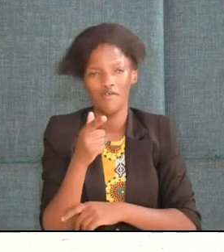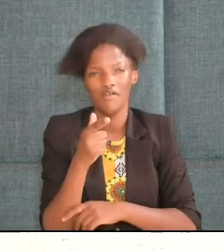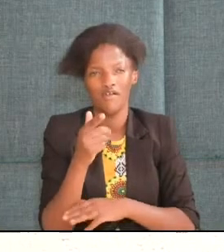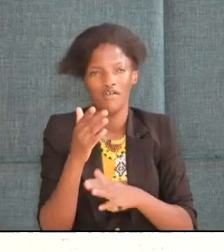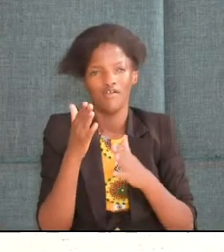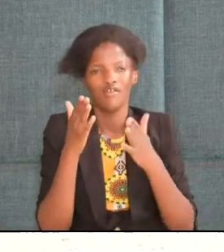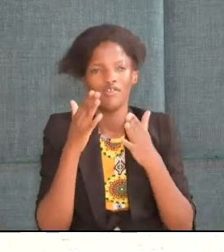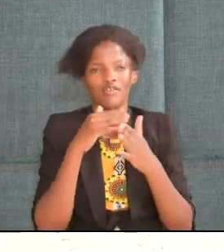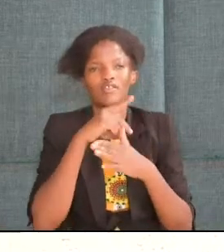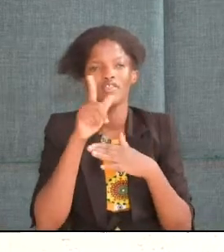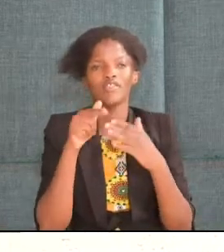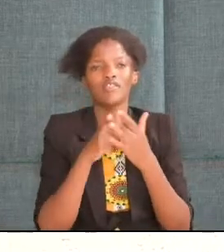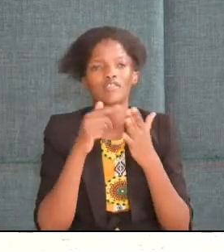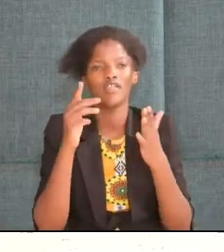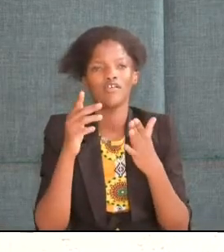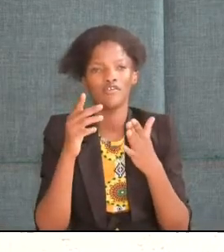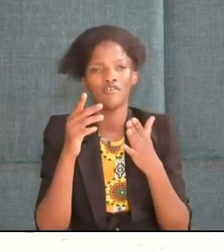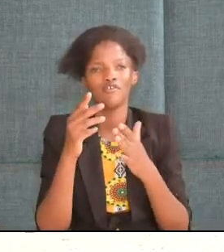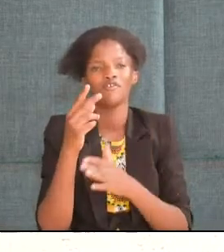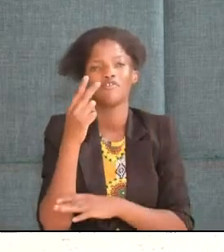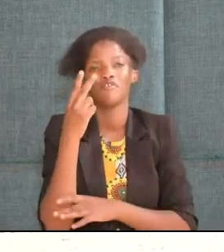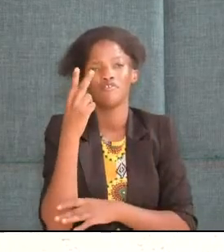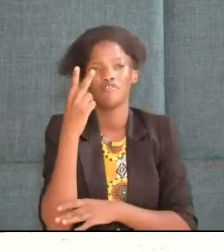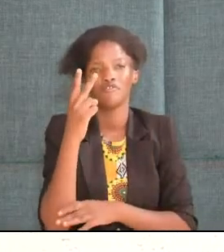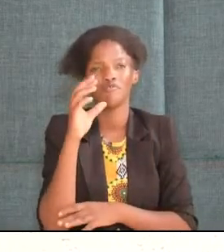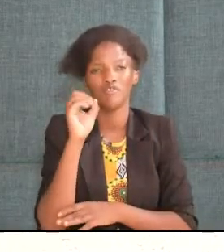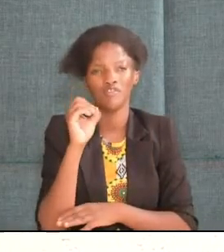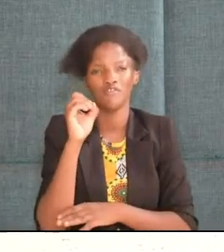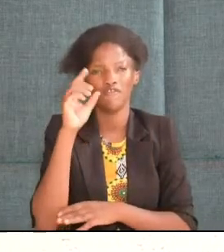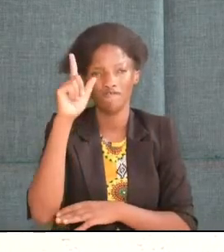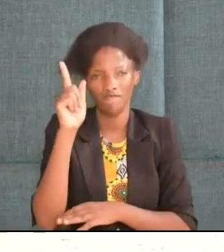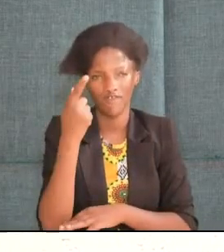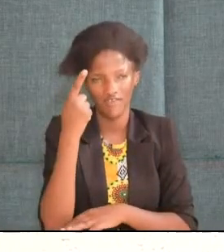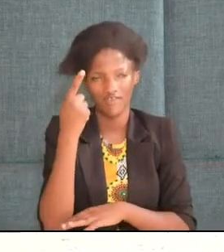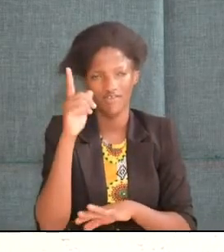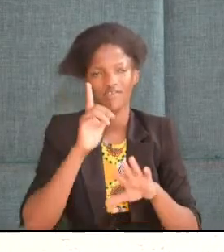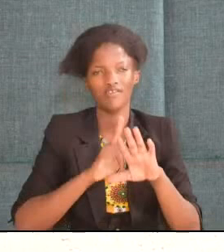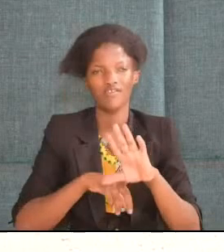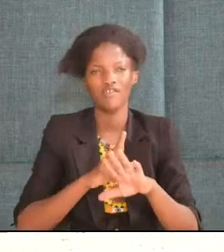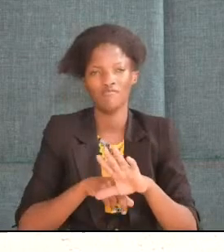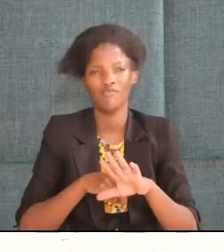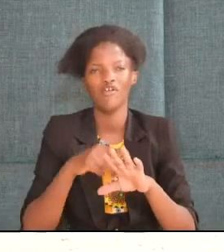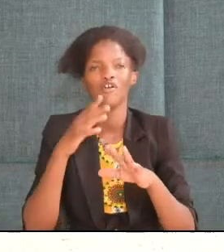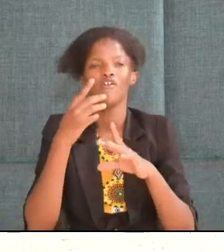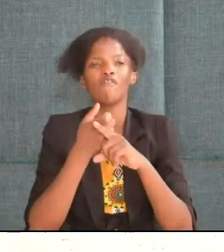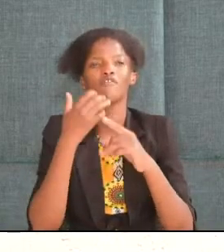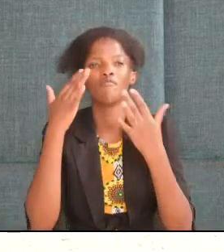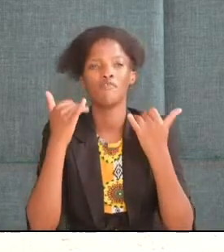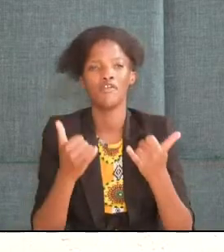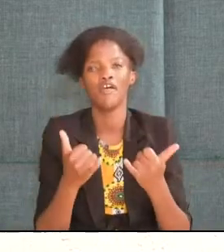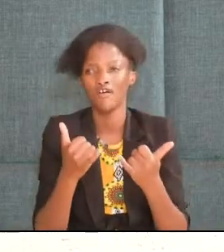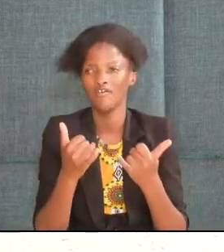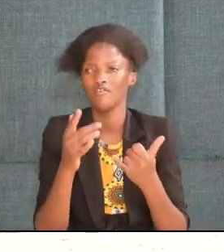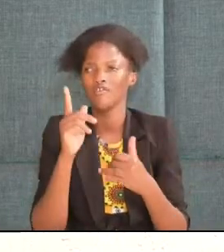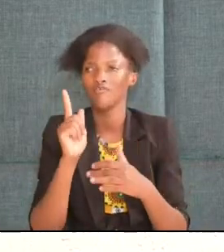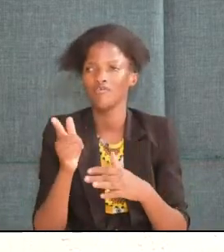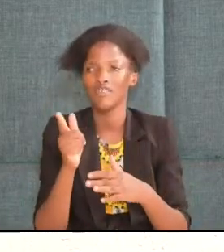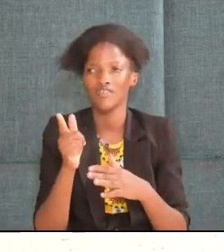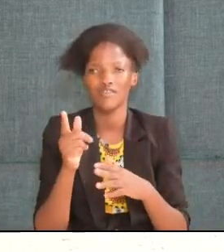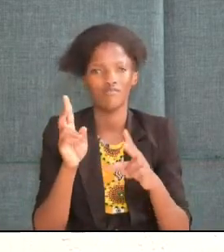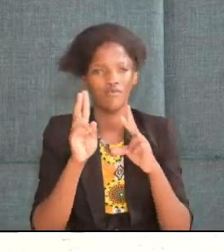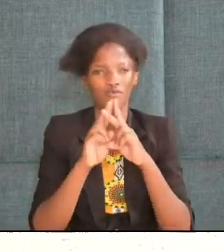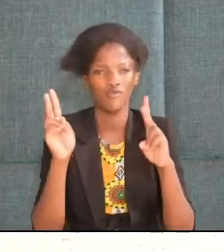This is the 21st century. So, from now on, you